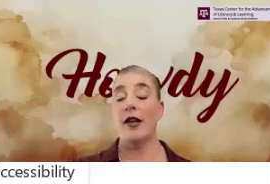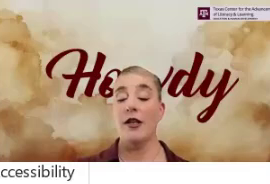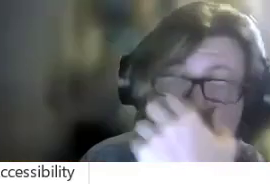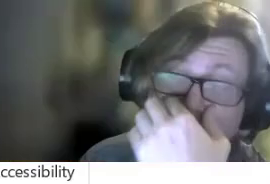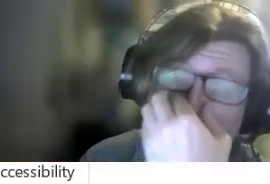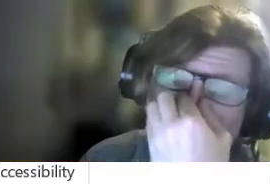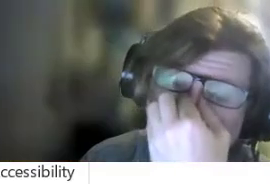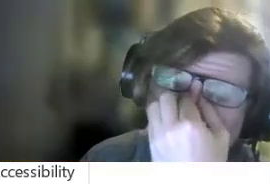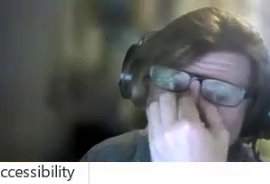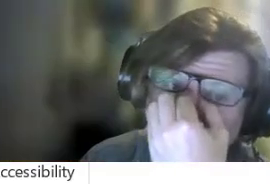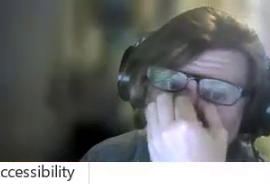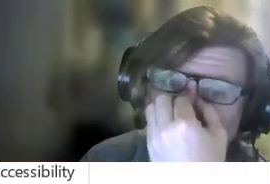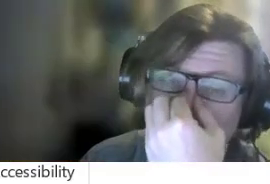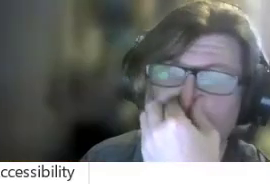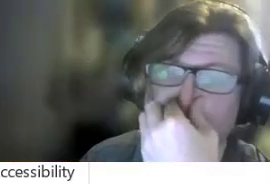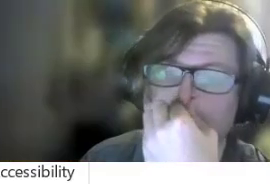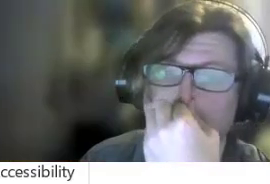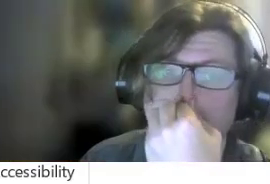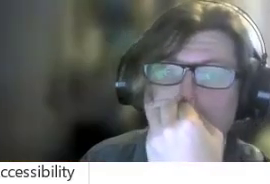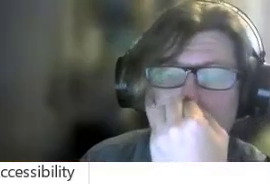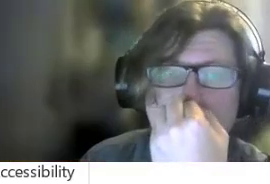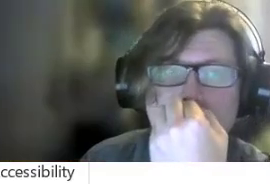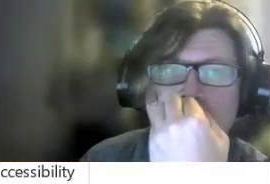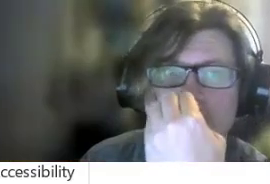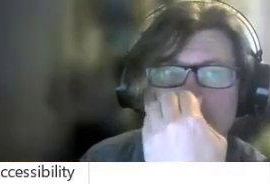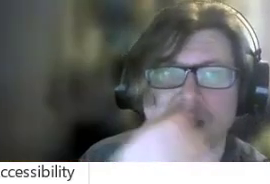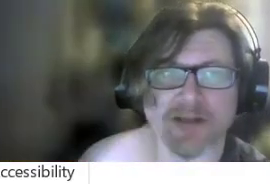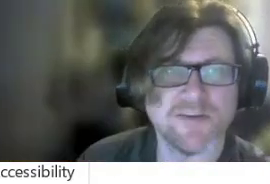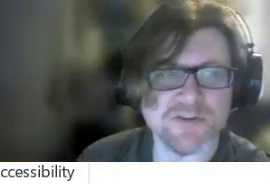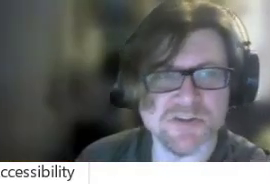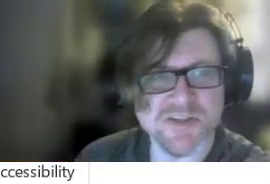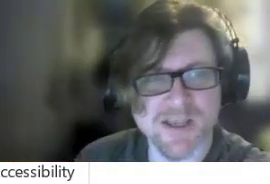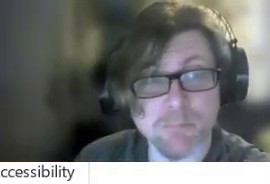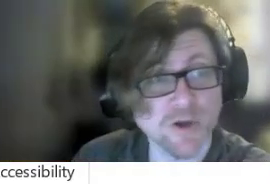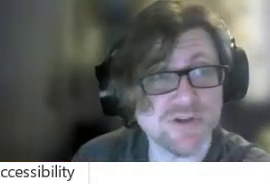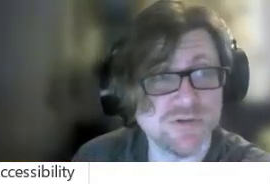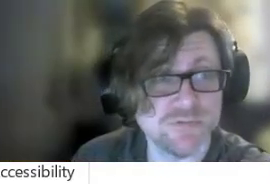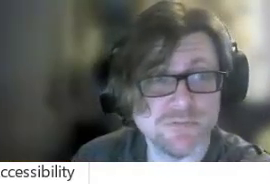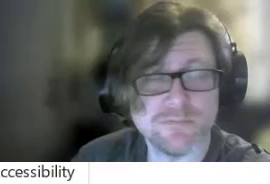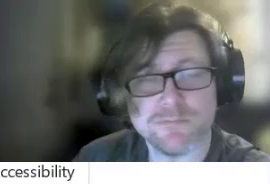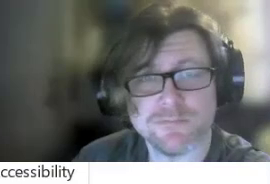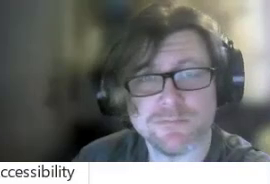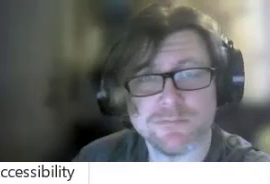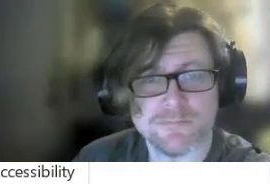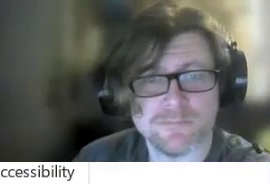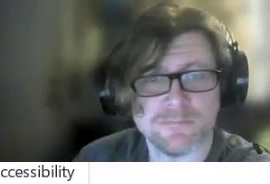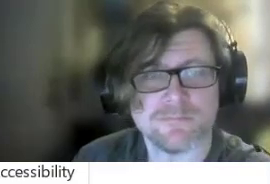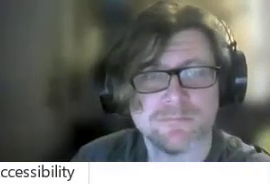this title to make it different? Instead of just saying part 2.